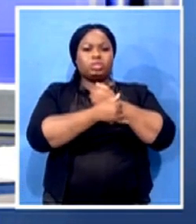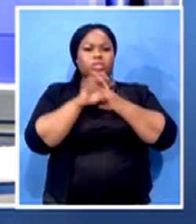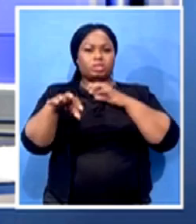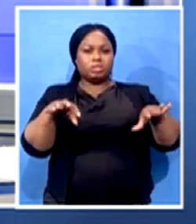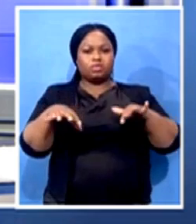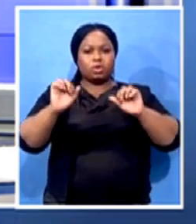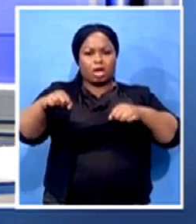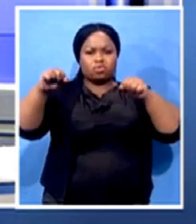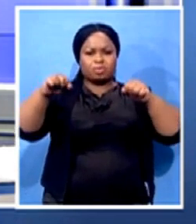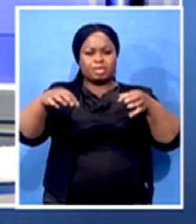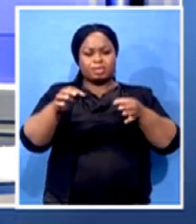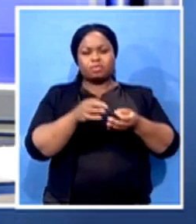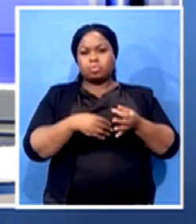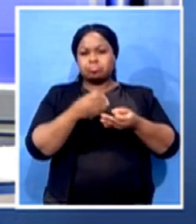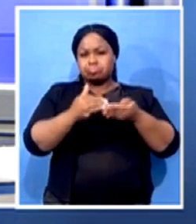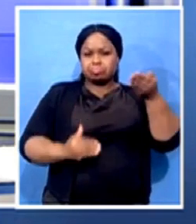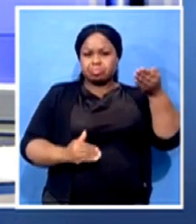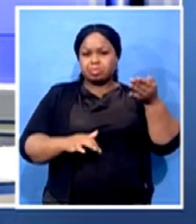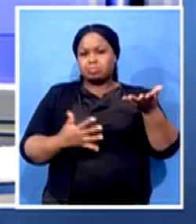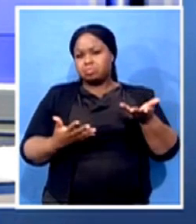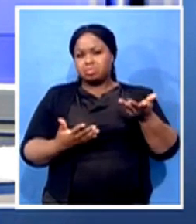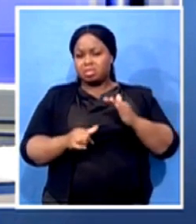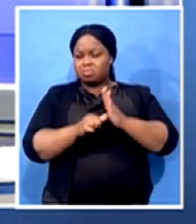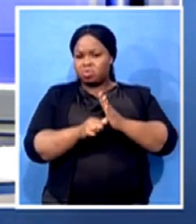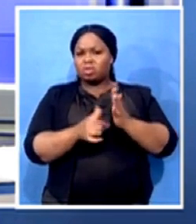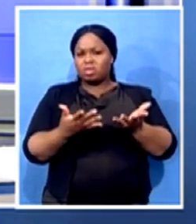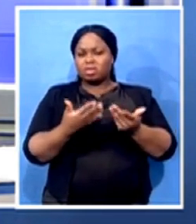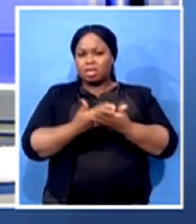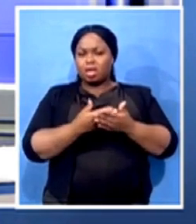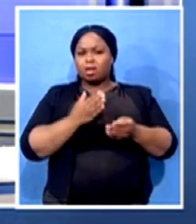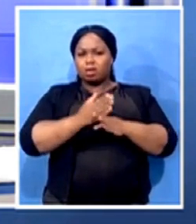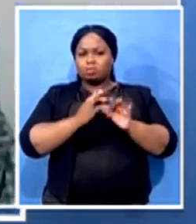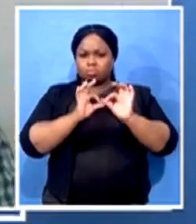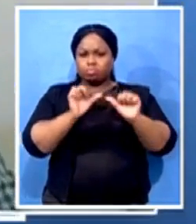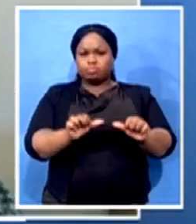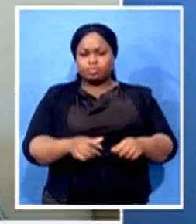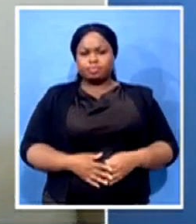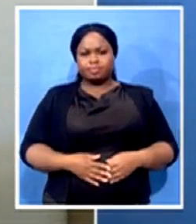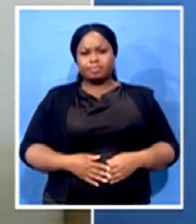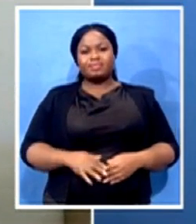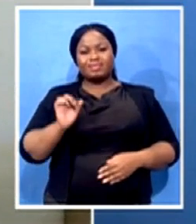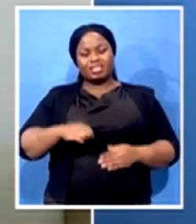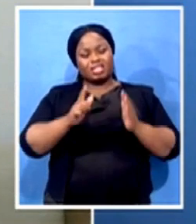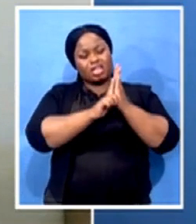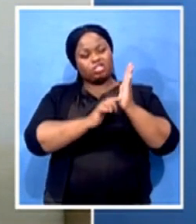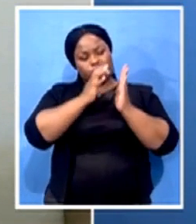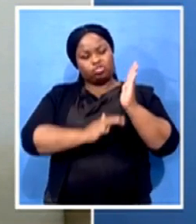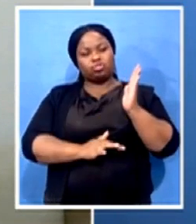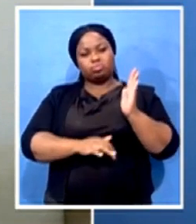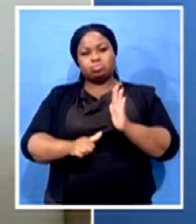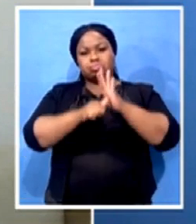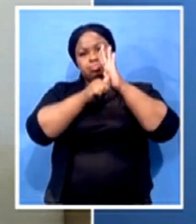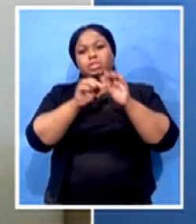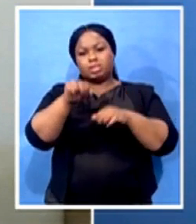Well, it's a quite a progressive piece of legislation, which seeks to address issues of such